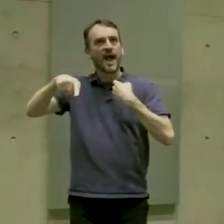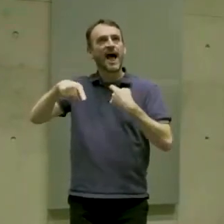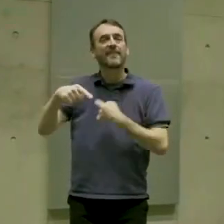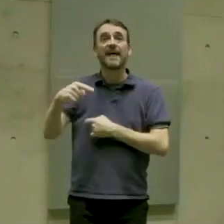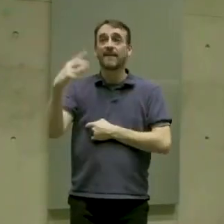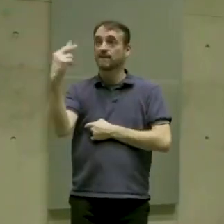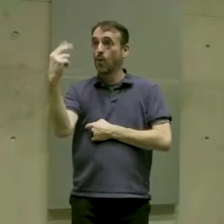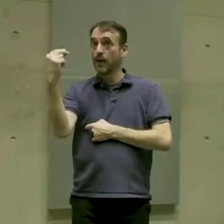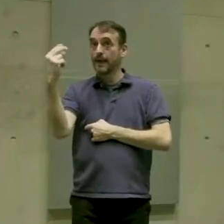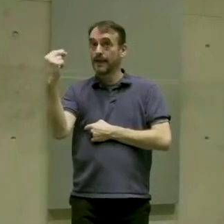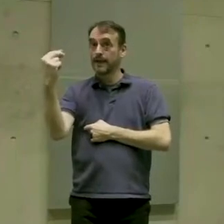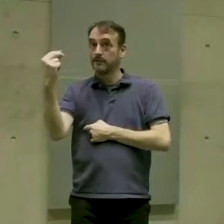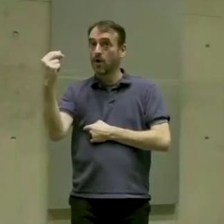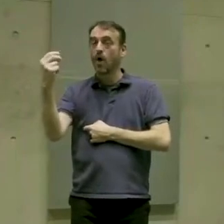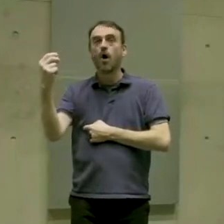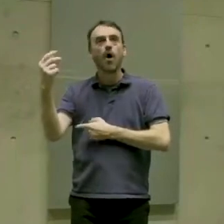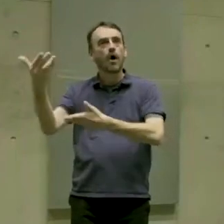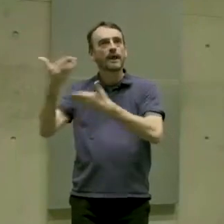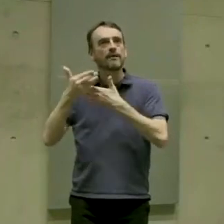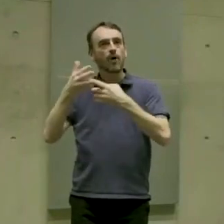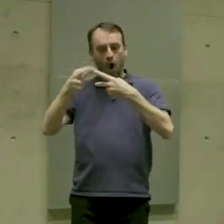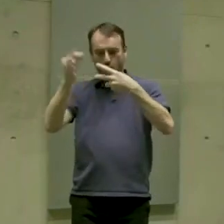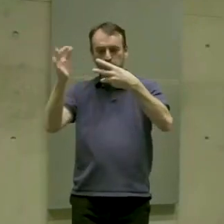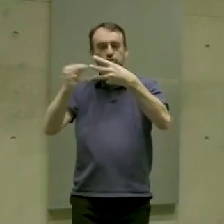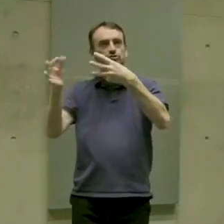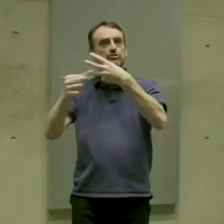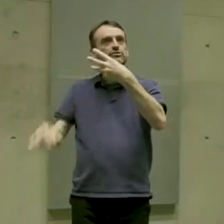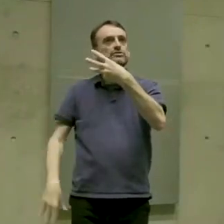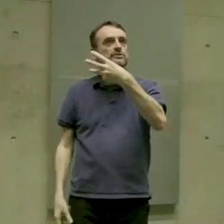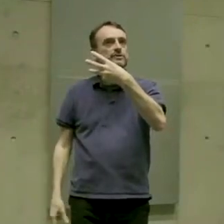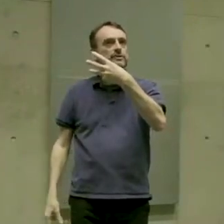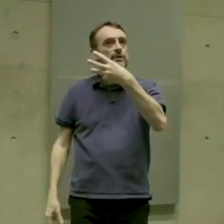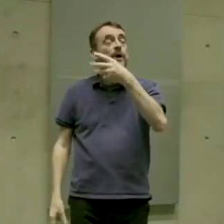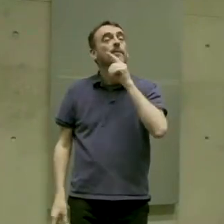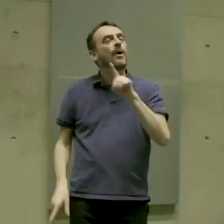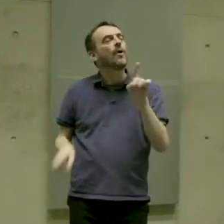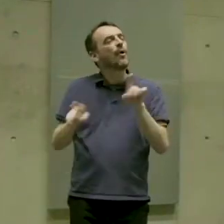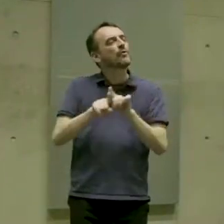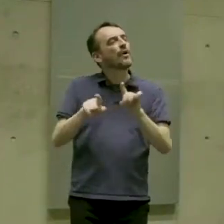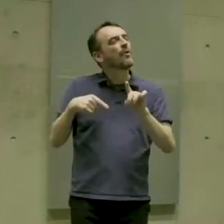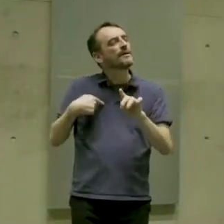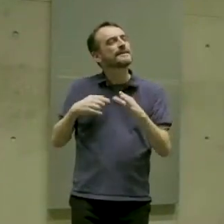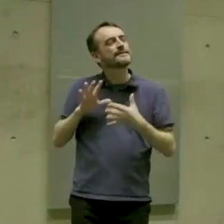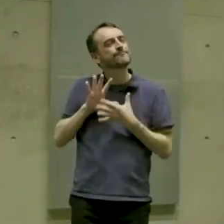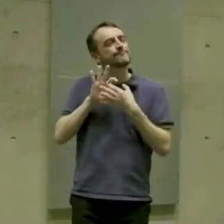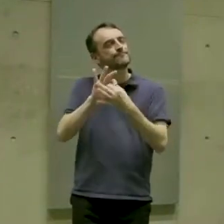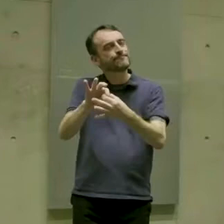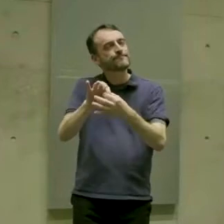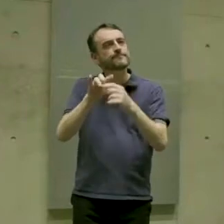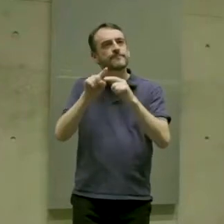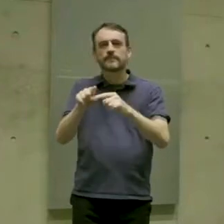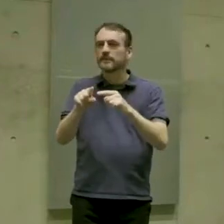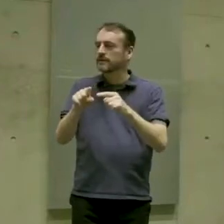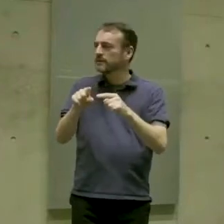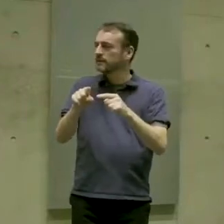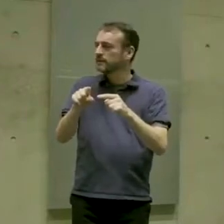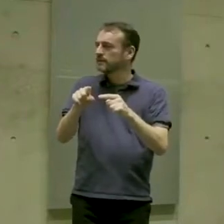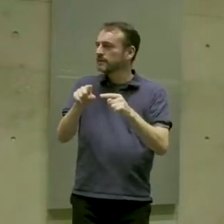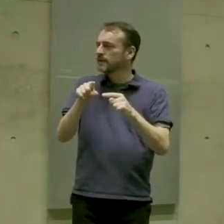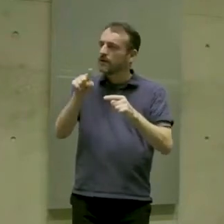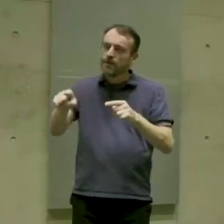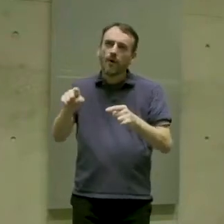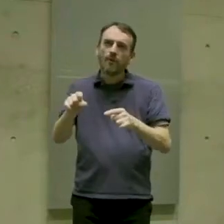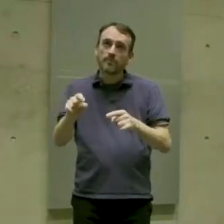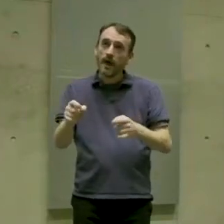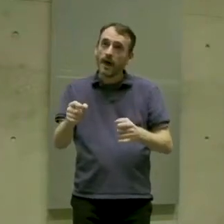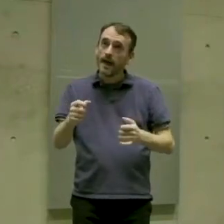in link-based hypertext games. I also wanted to reference the oft-repeated fact that Will Crowther took inspiration from